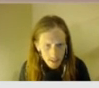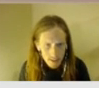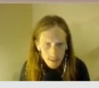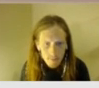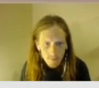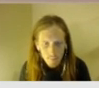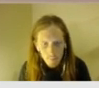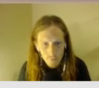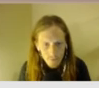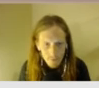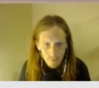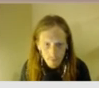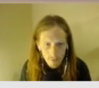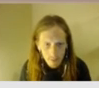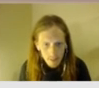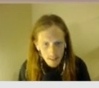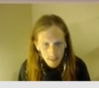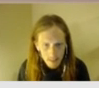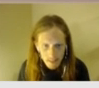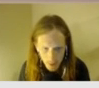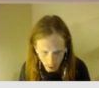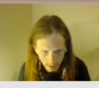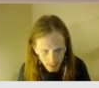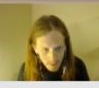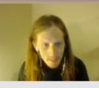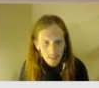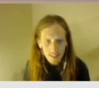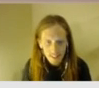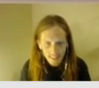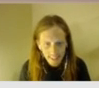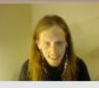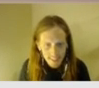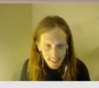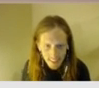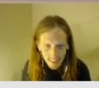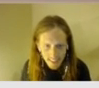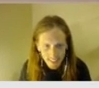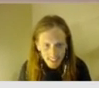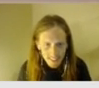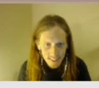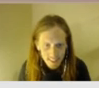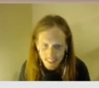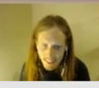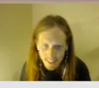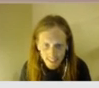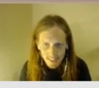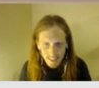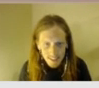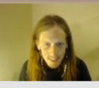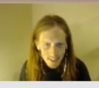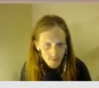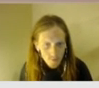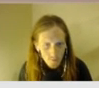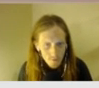was watching him in bed one night and my wife recognized his name or his sound of his voice because his wife